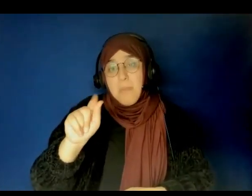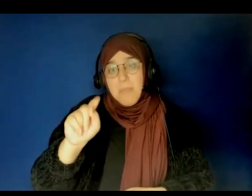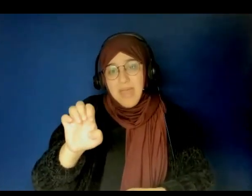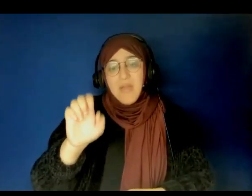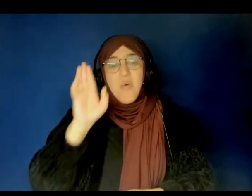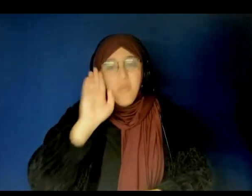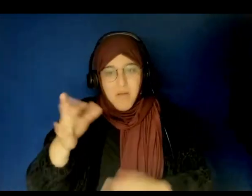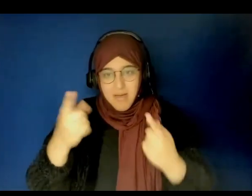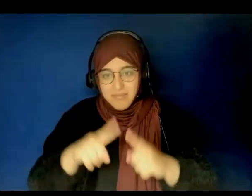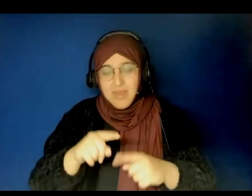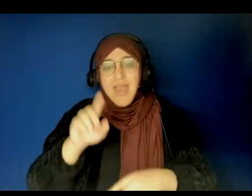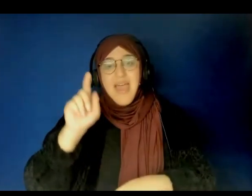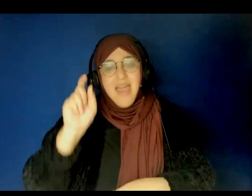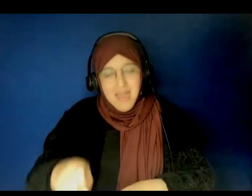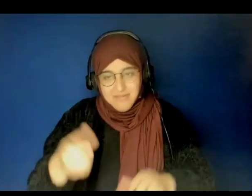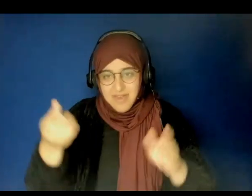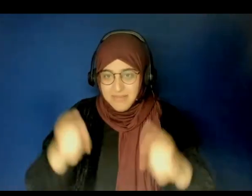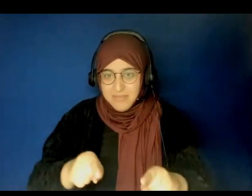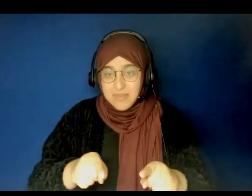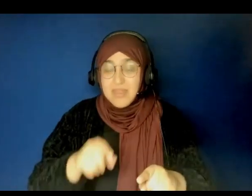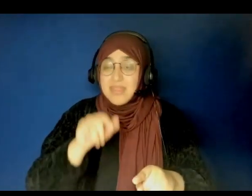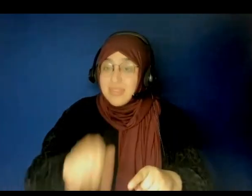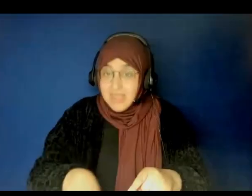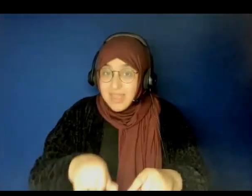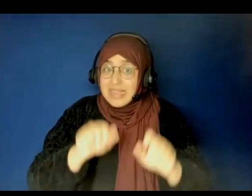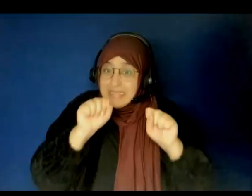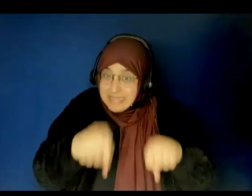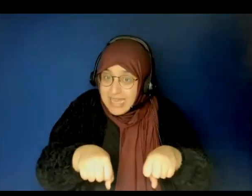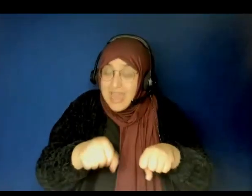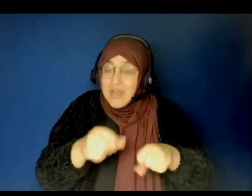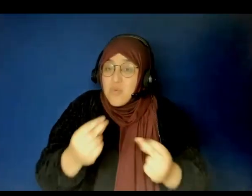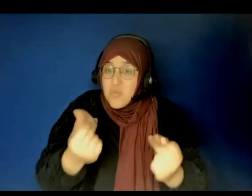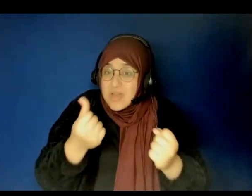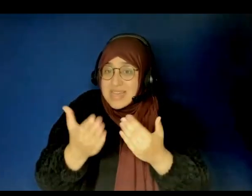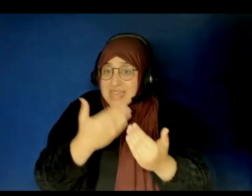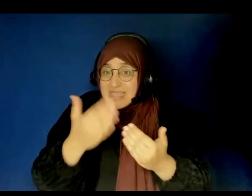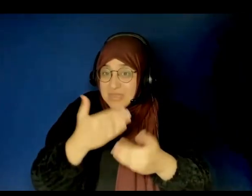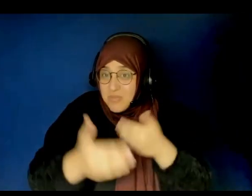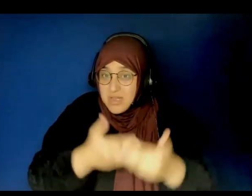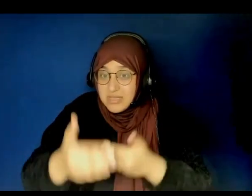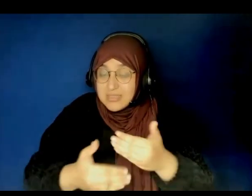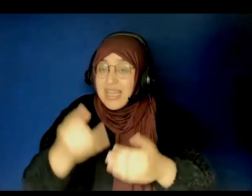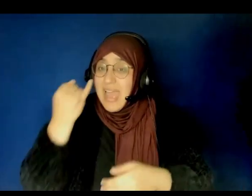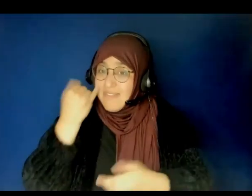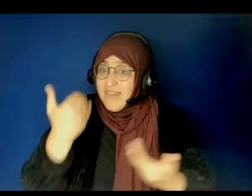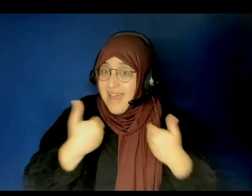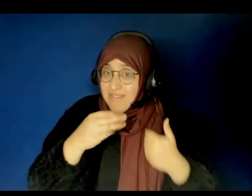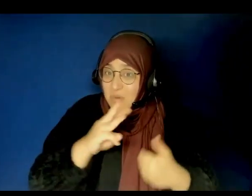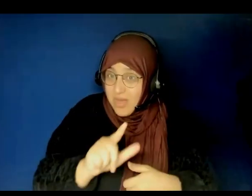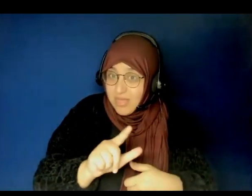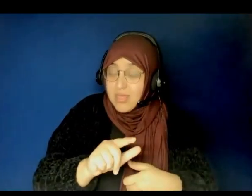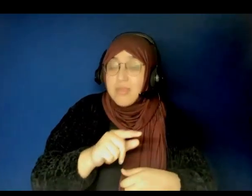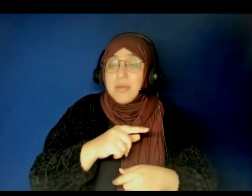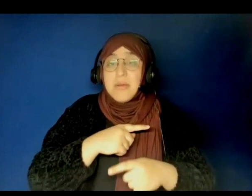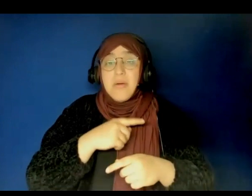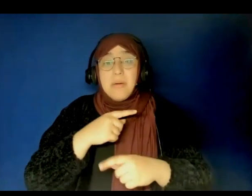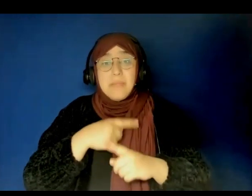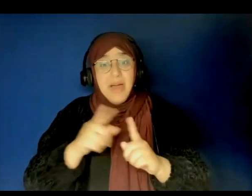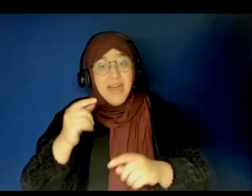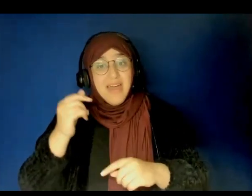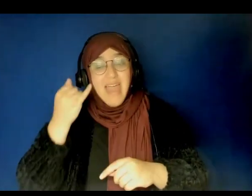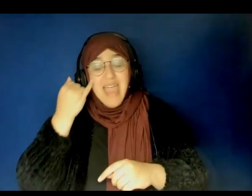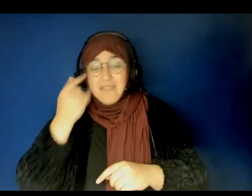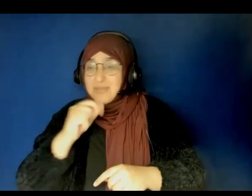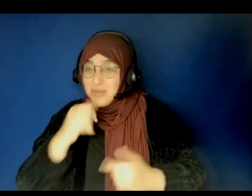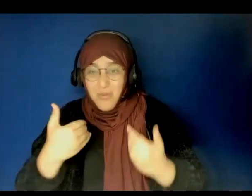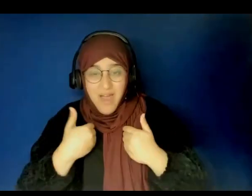either a very quick and easy process if you have a will, or it can be a very long and expensive process if you do not. I